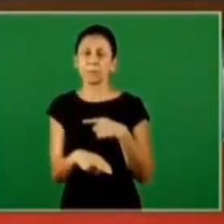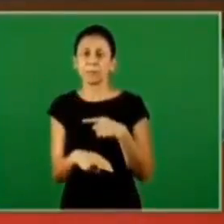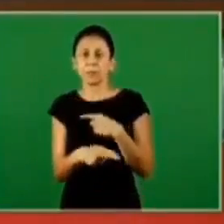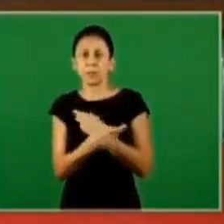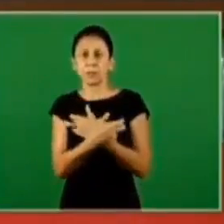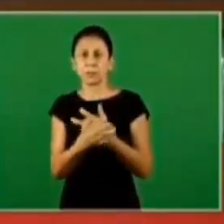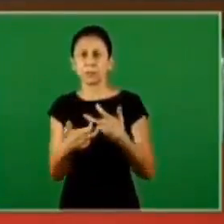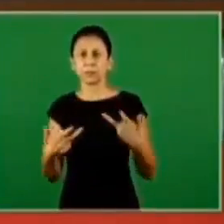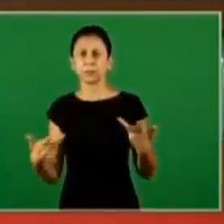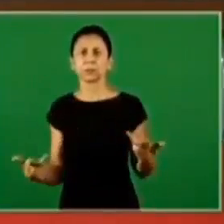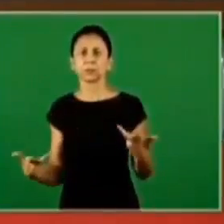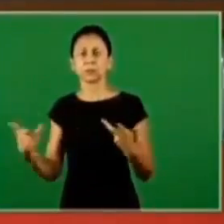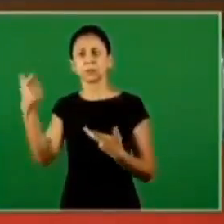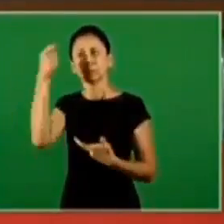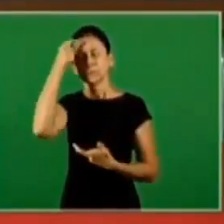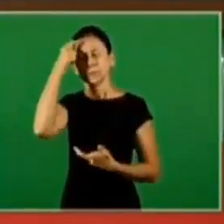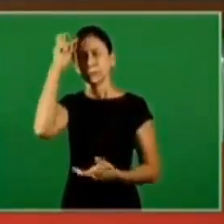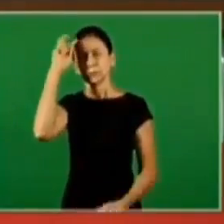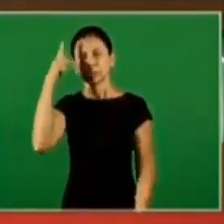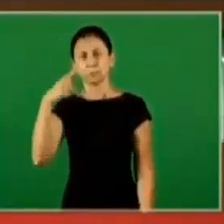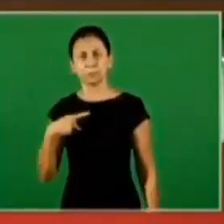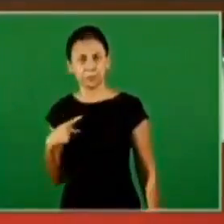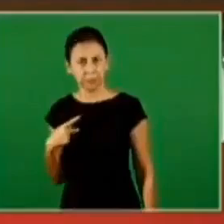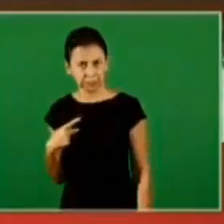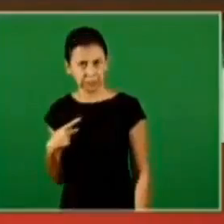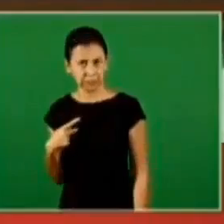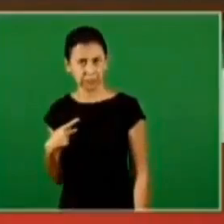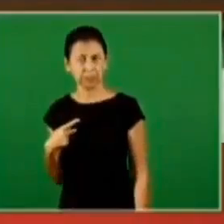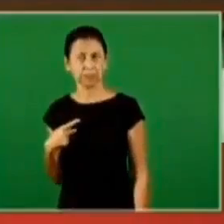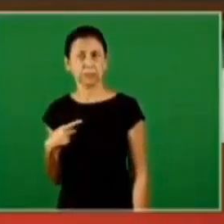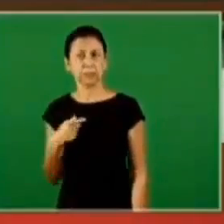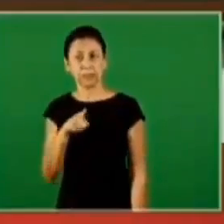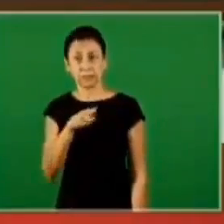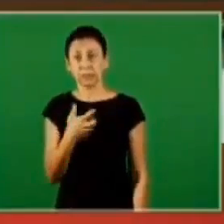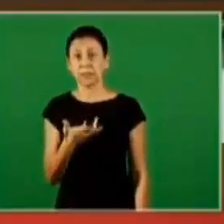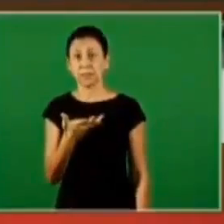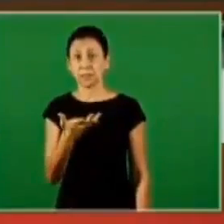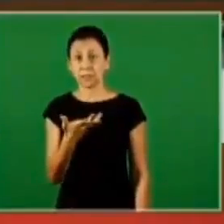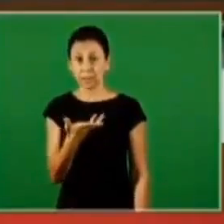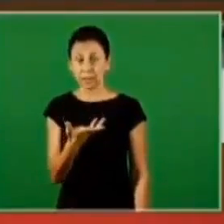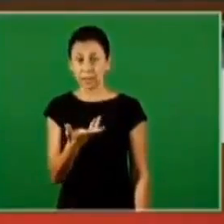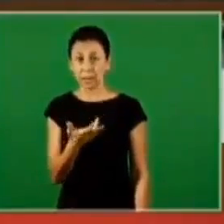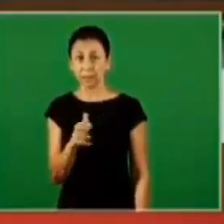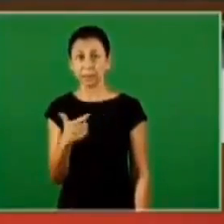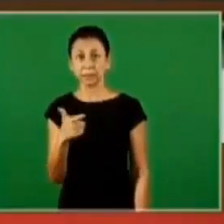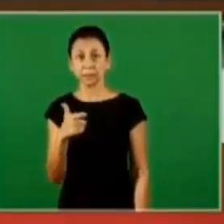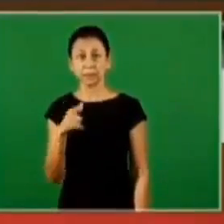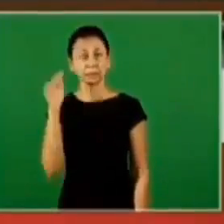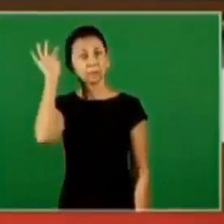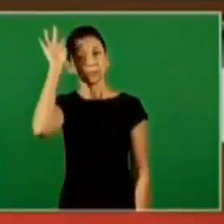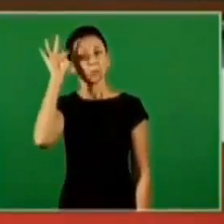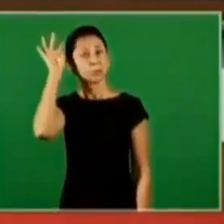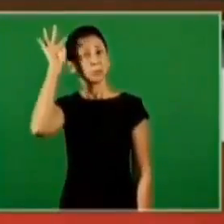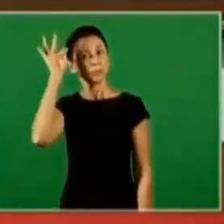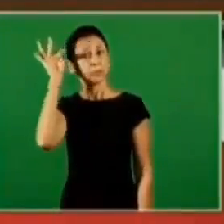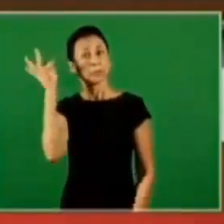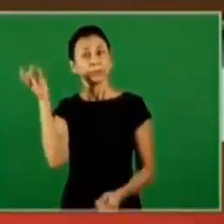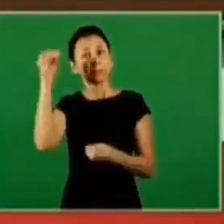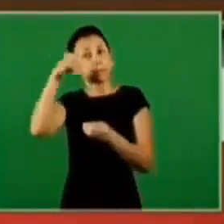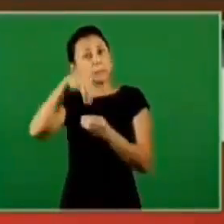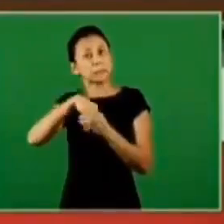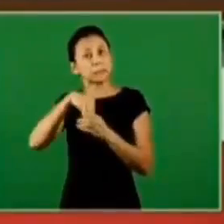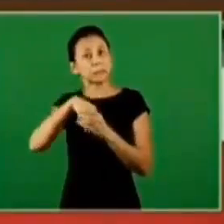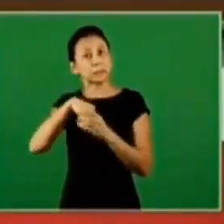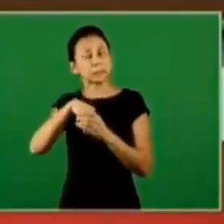is of human reason and what man produces. But when they want to inhibit this, there is no